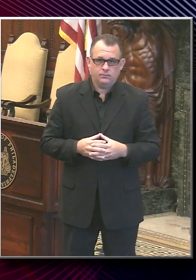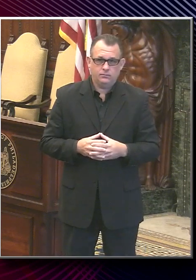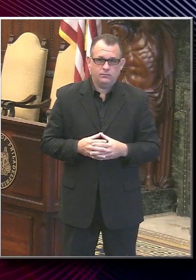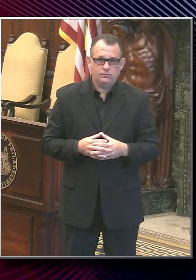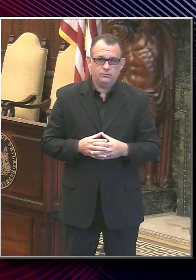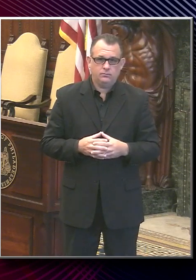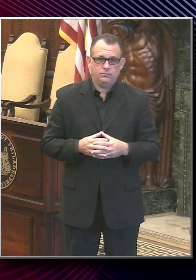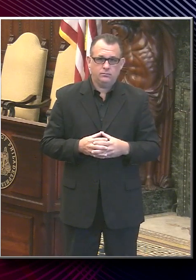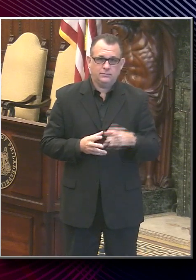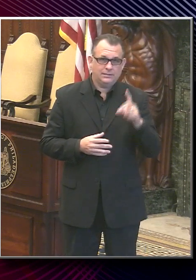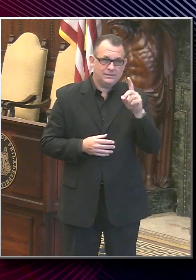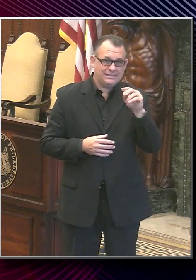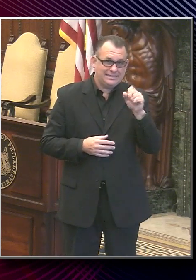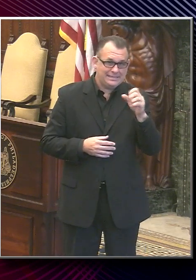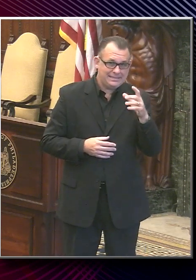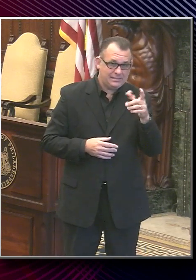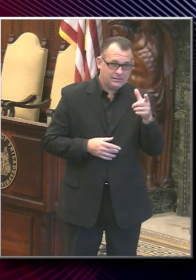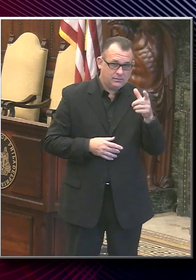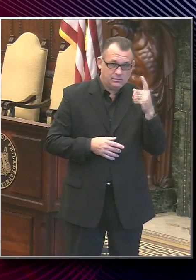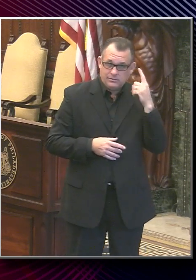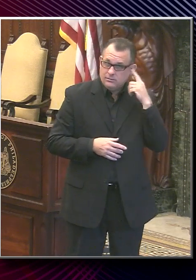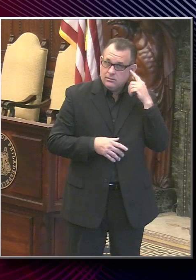Denise, can you unmute?